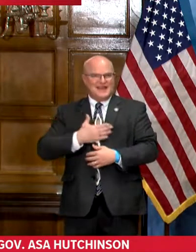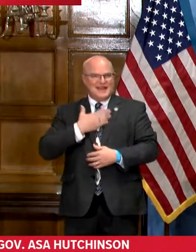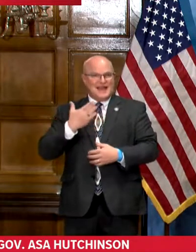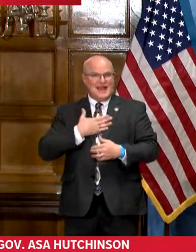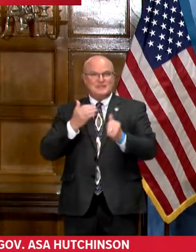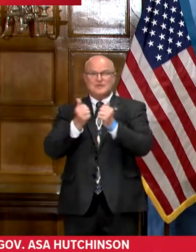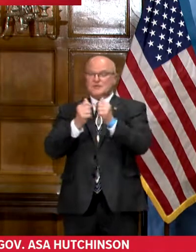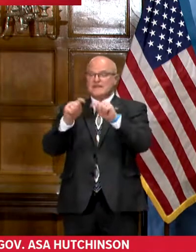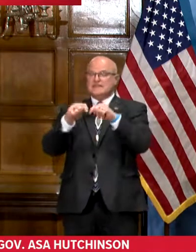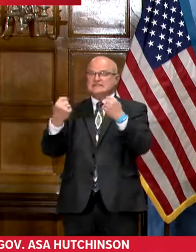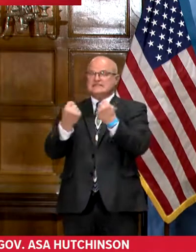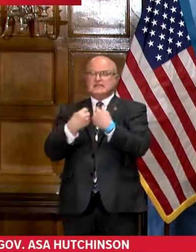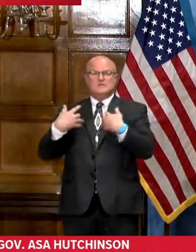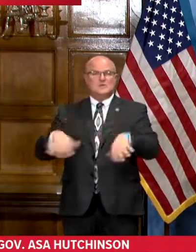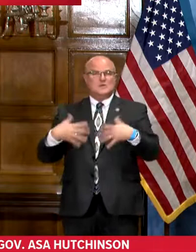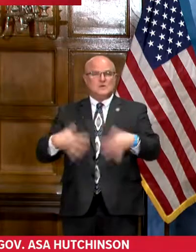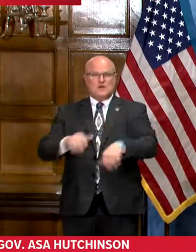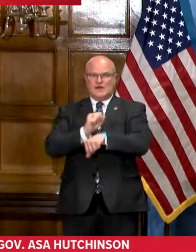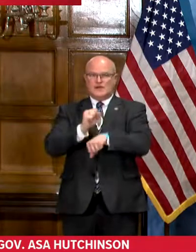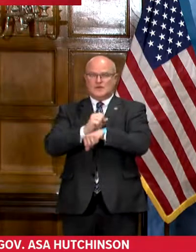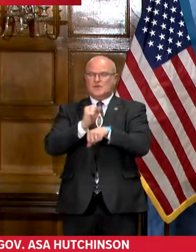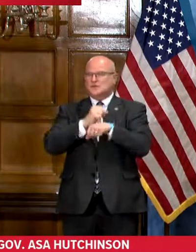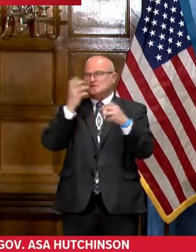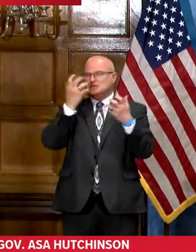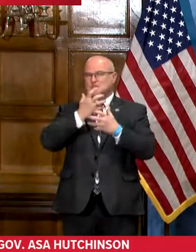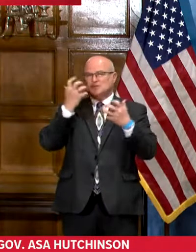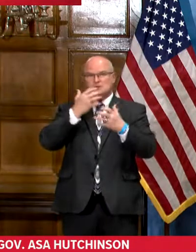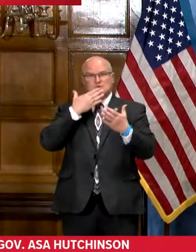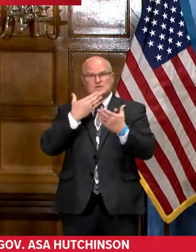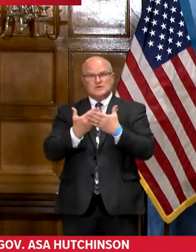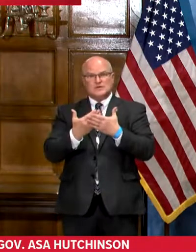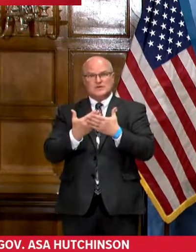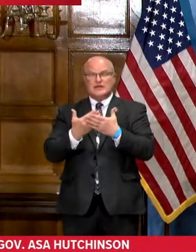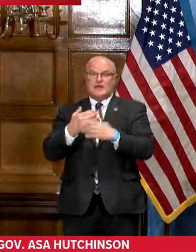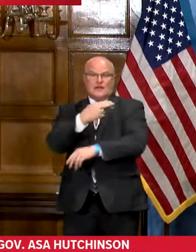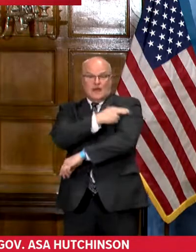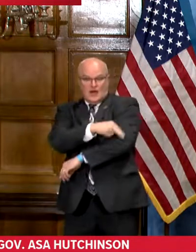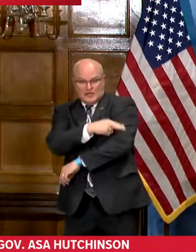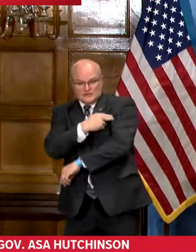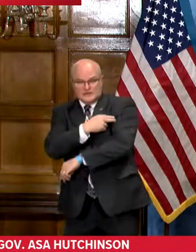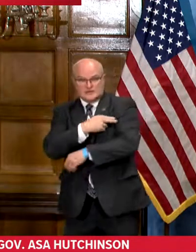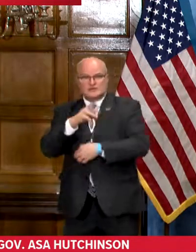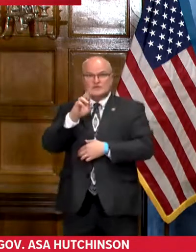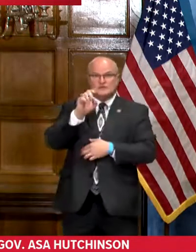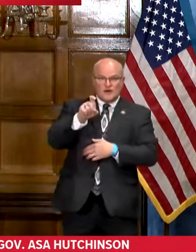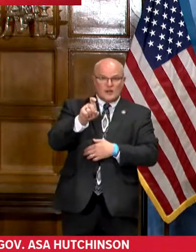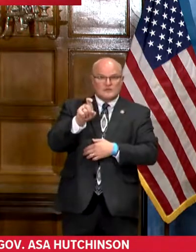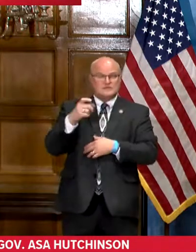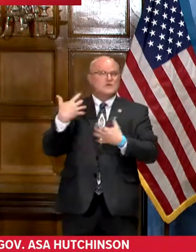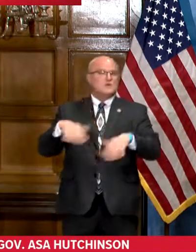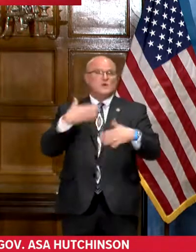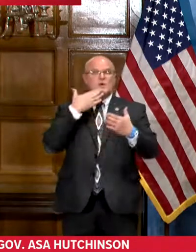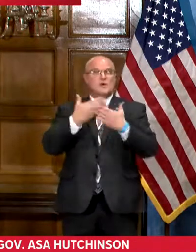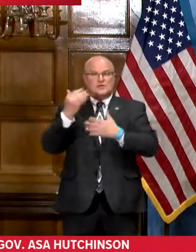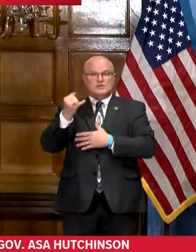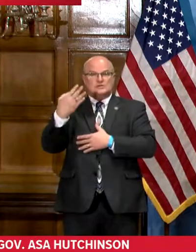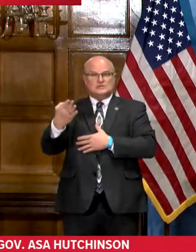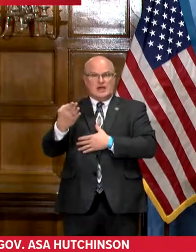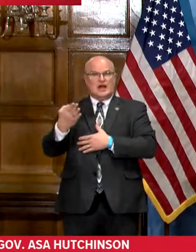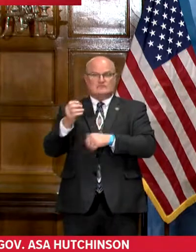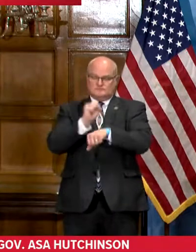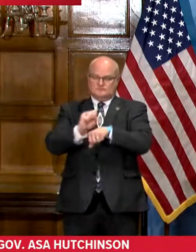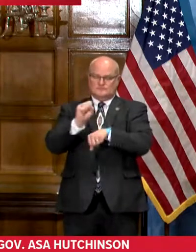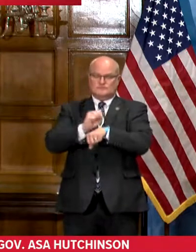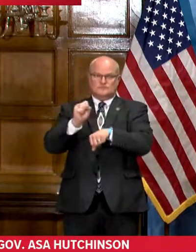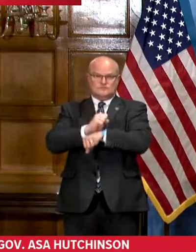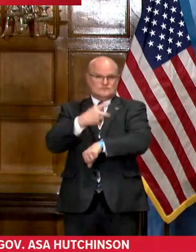with the team and the work that they're doing. I'm grateful for our hospitals and our pharmacies that are doing a great job on the front line